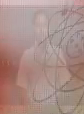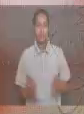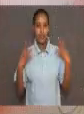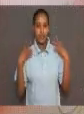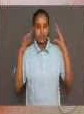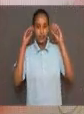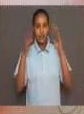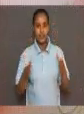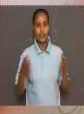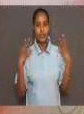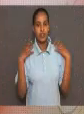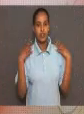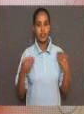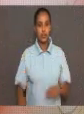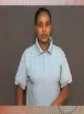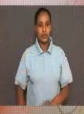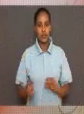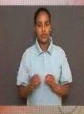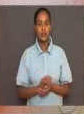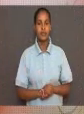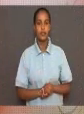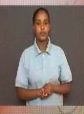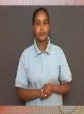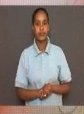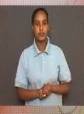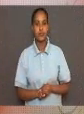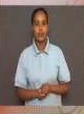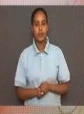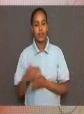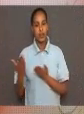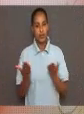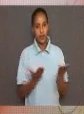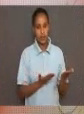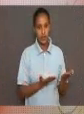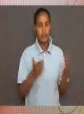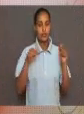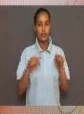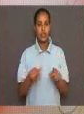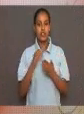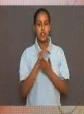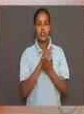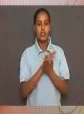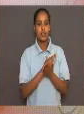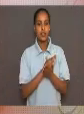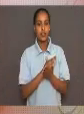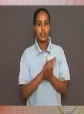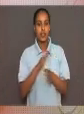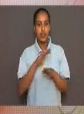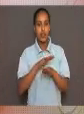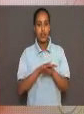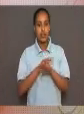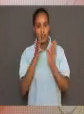Hello, teacher. Hello, students. Welcome to today's lesson on